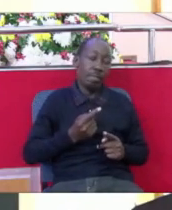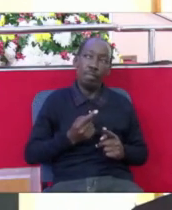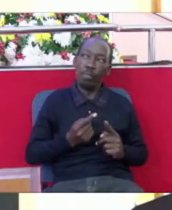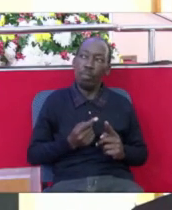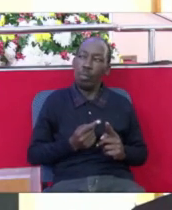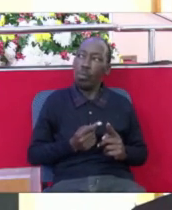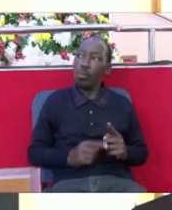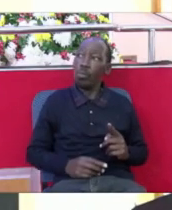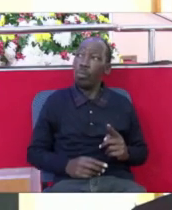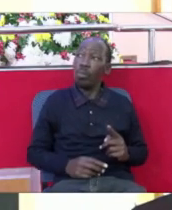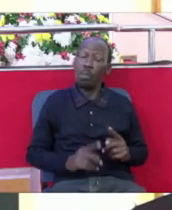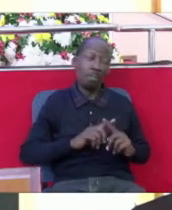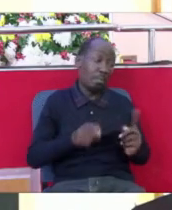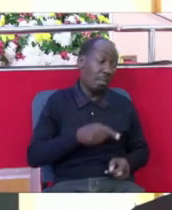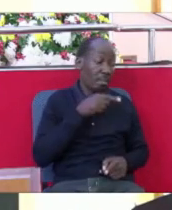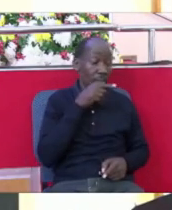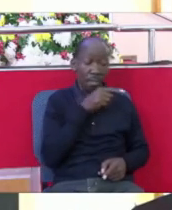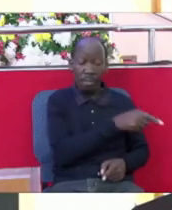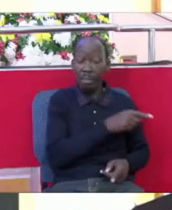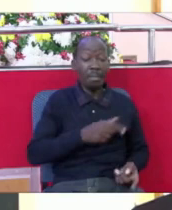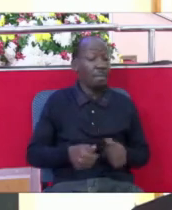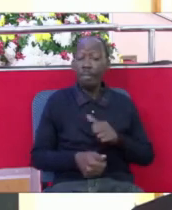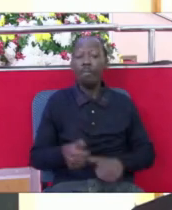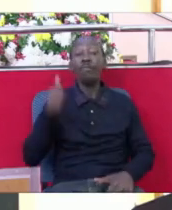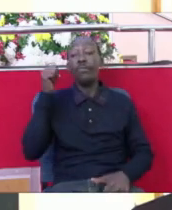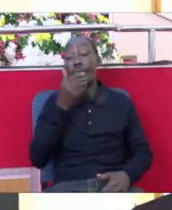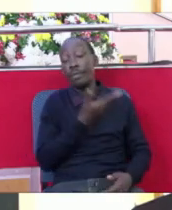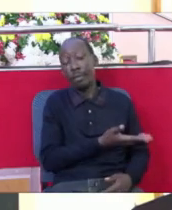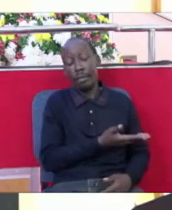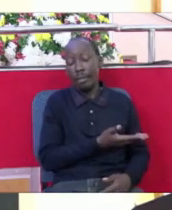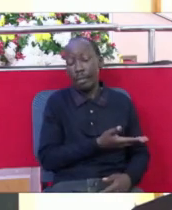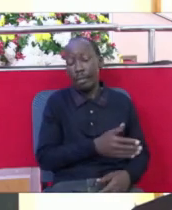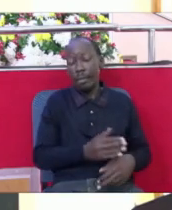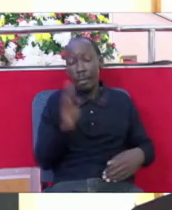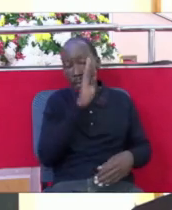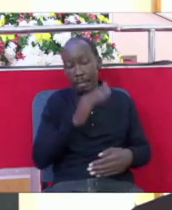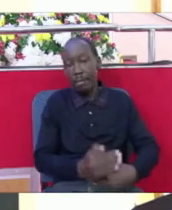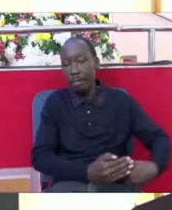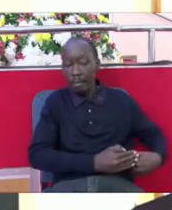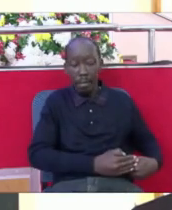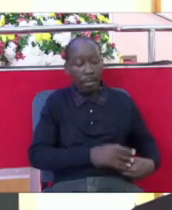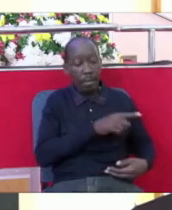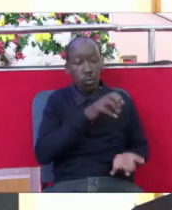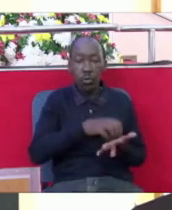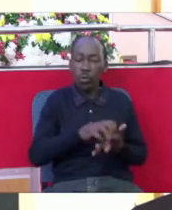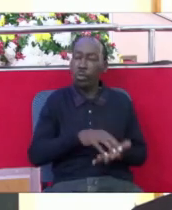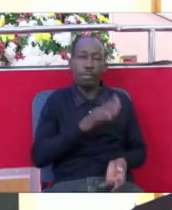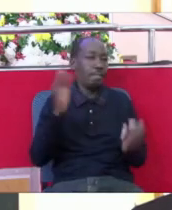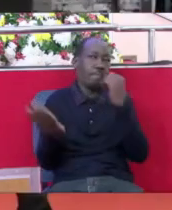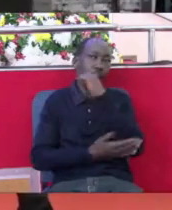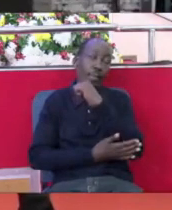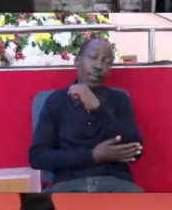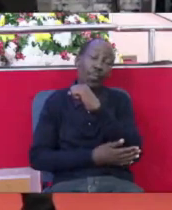tuweze tukule ule mwana mwingine. But she has hidden her. Na kinisa amemficha. So the situation was that bad. Hali ilikuwa ni ile